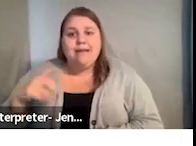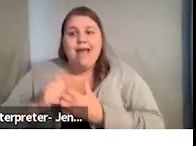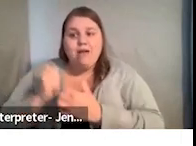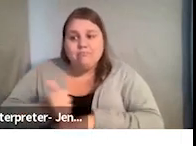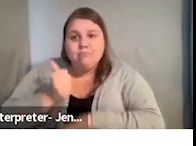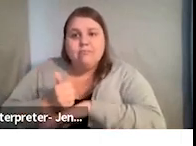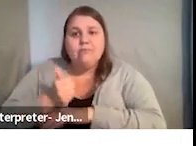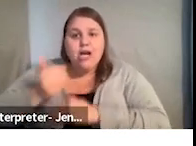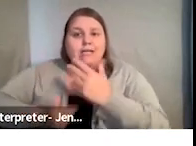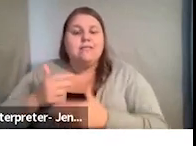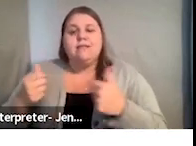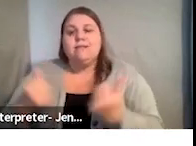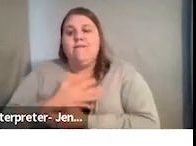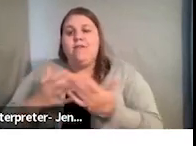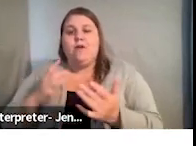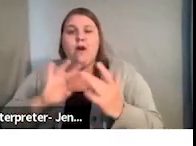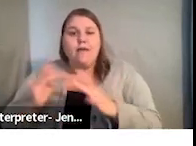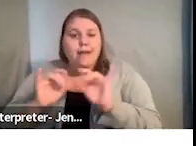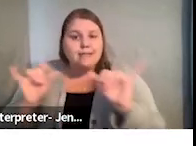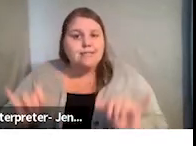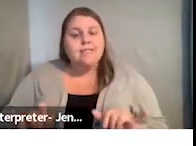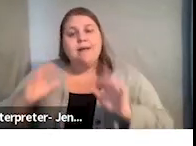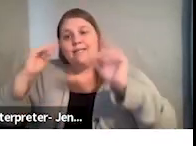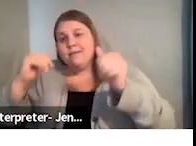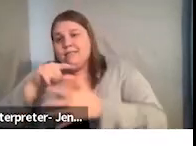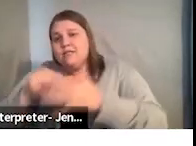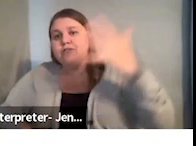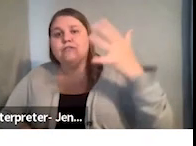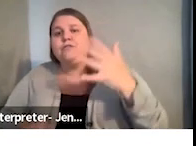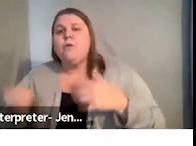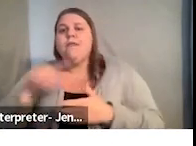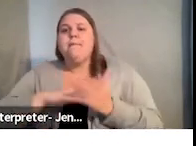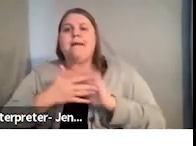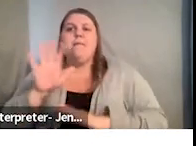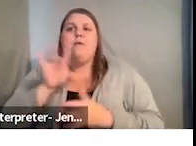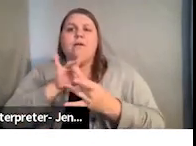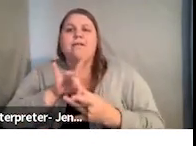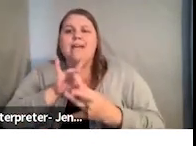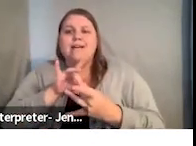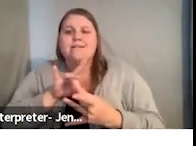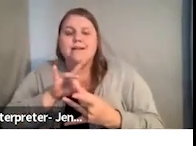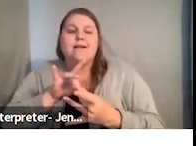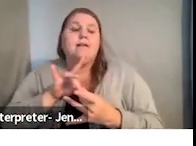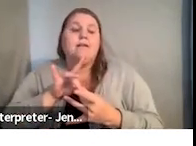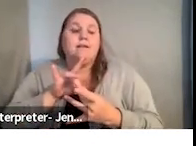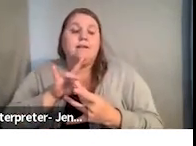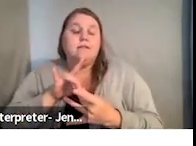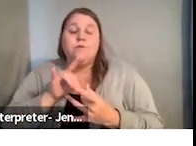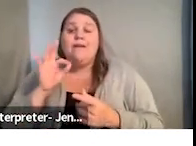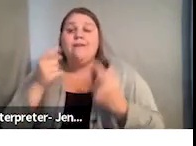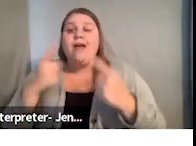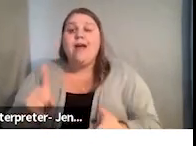the online system, the expectations. So they can be kind of that liaison towards if you're having problems